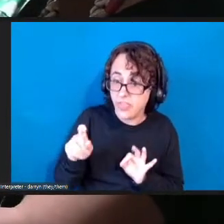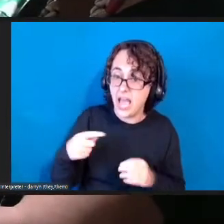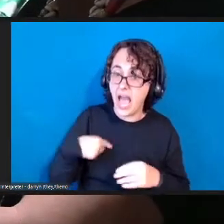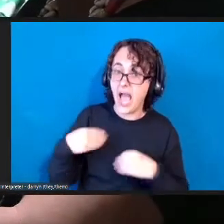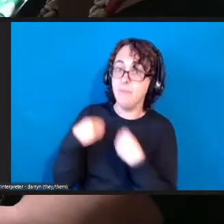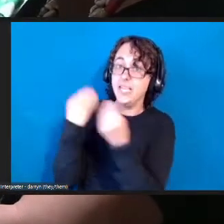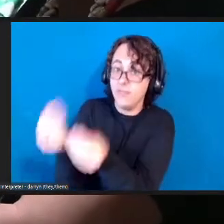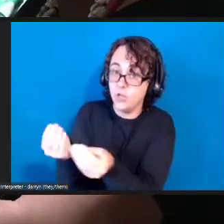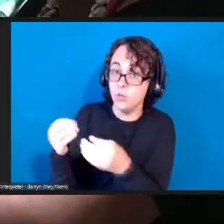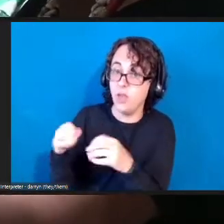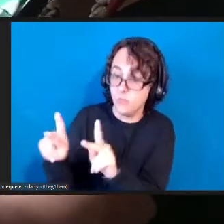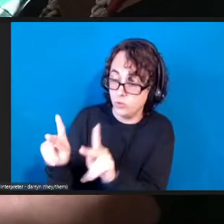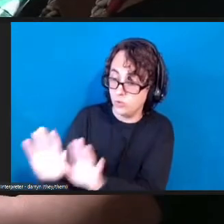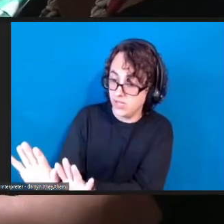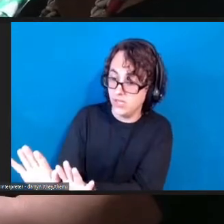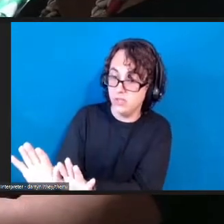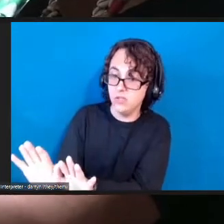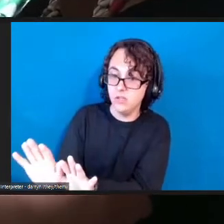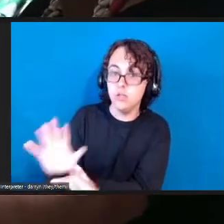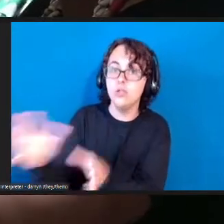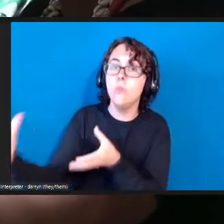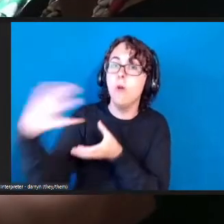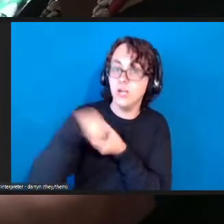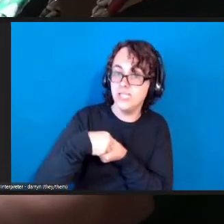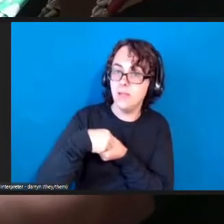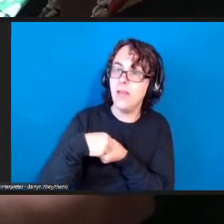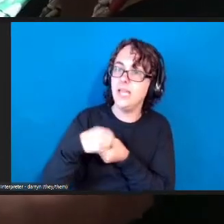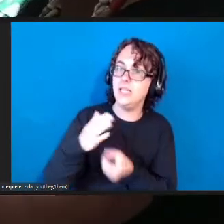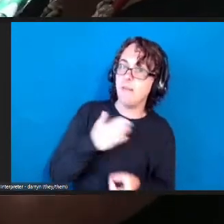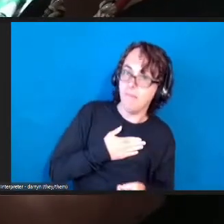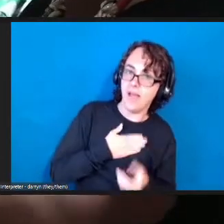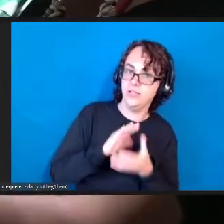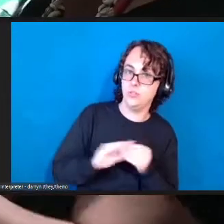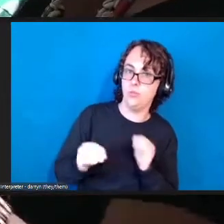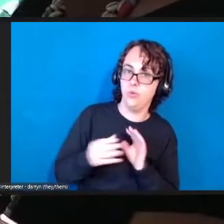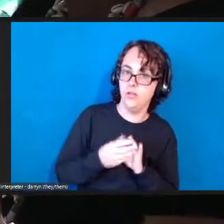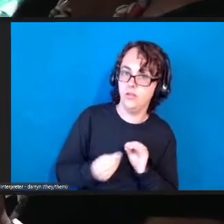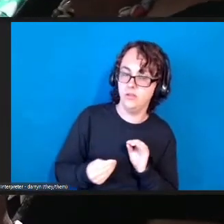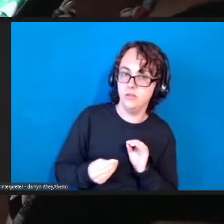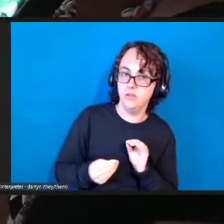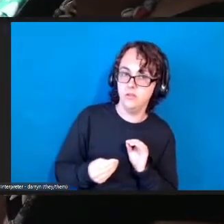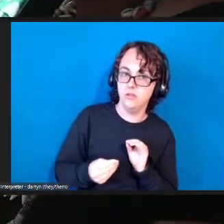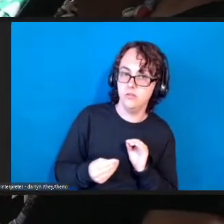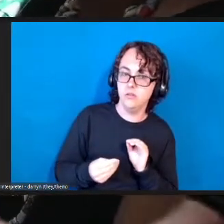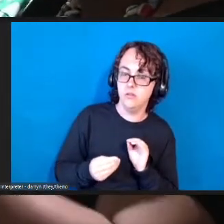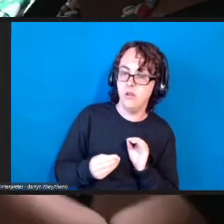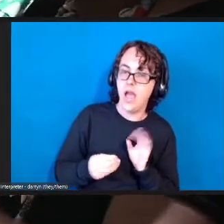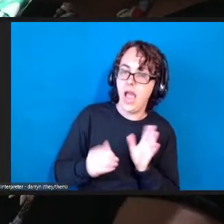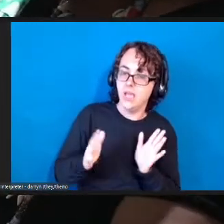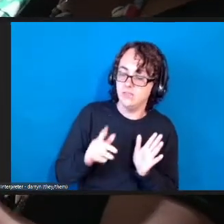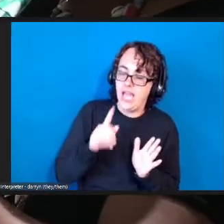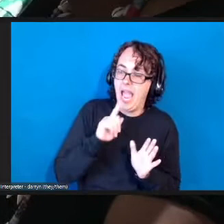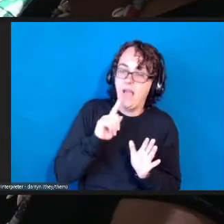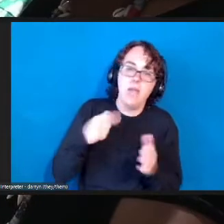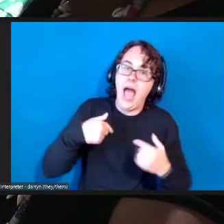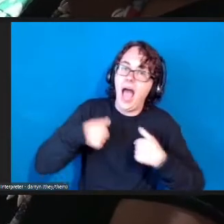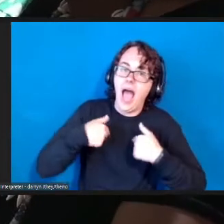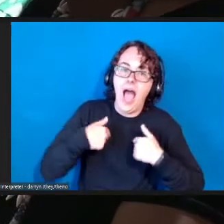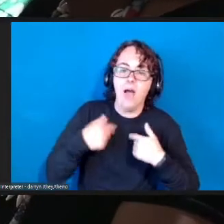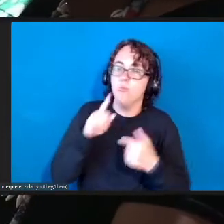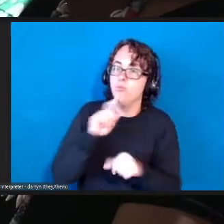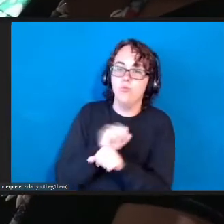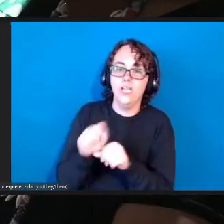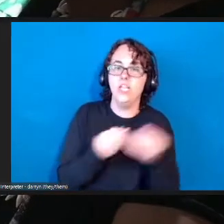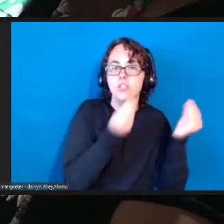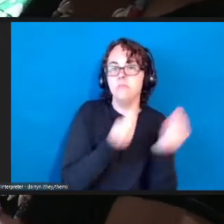opportunity to participate in a story that is really beyond me. I'm just the vessel through which this